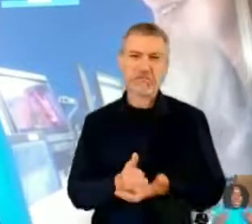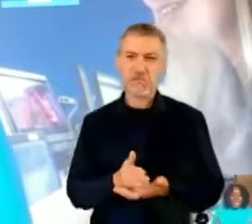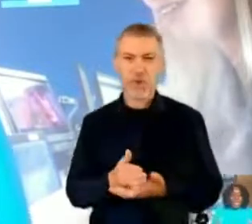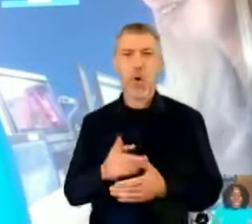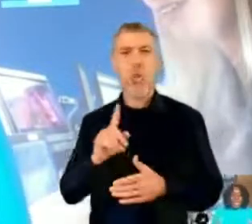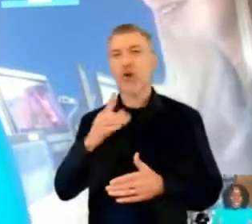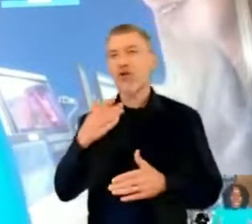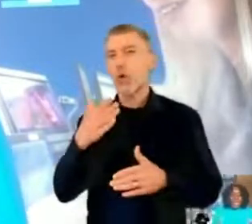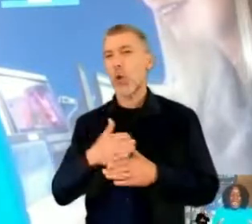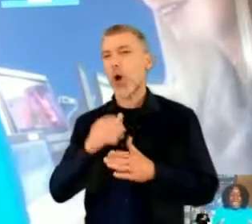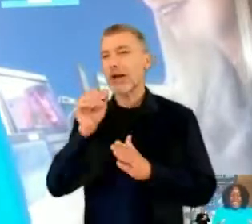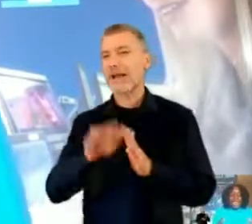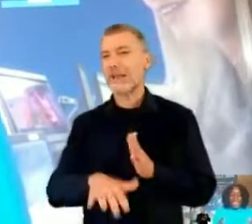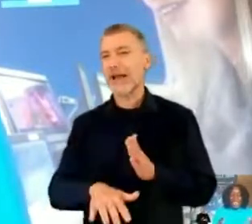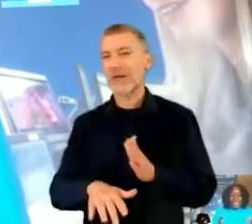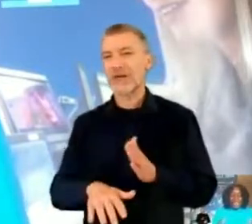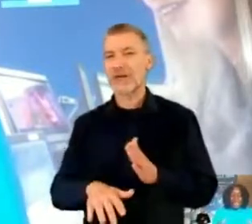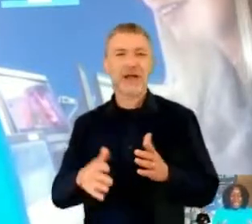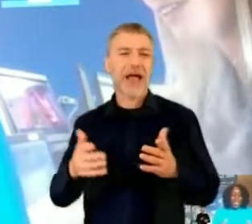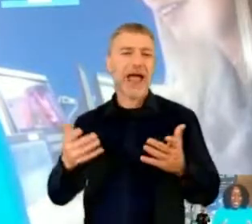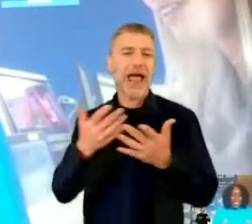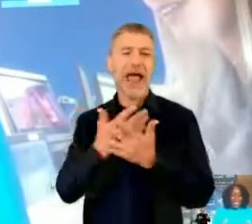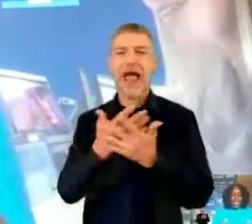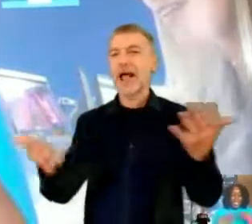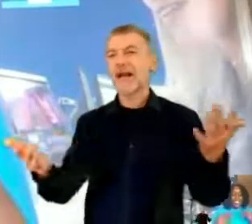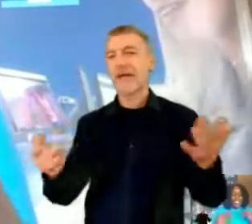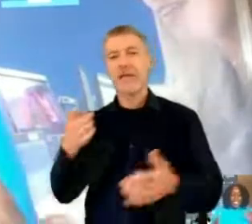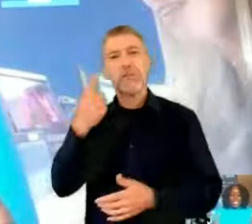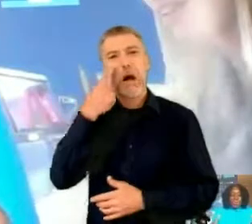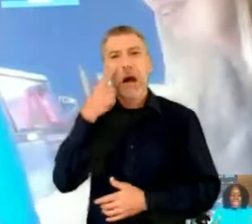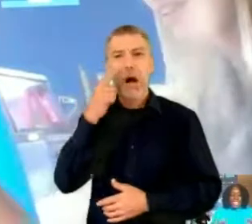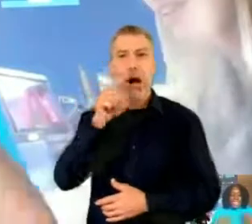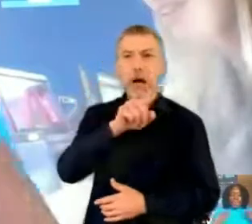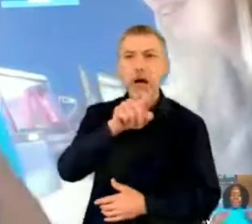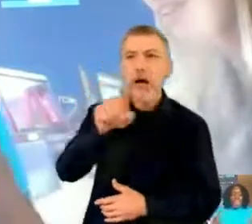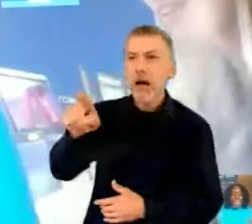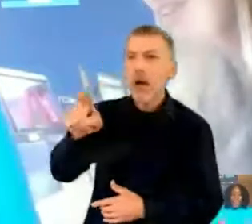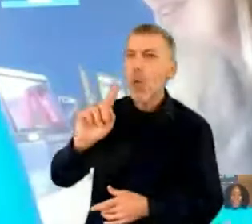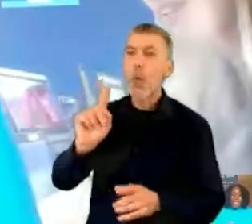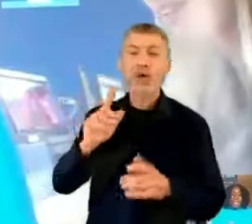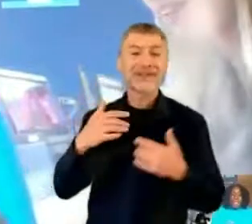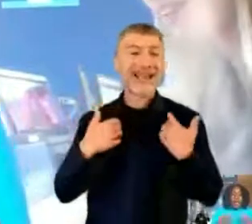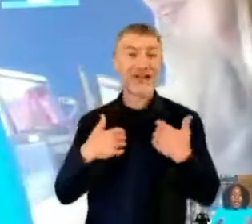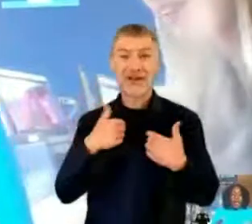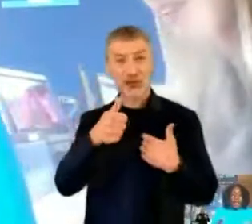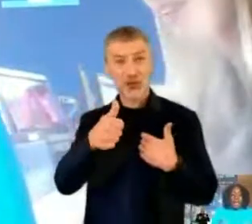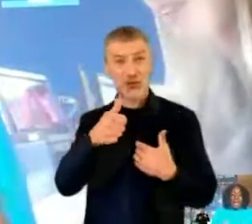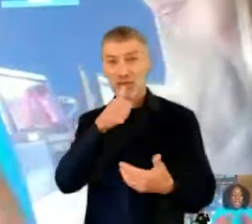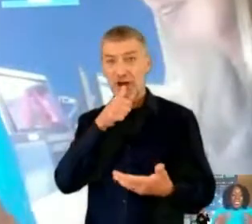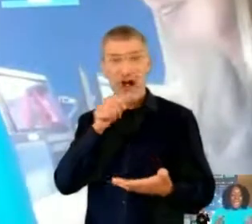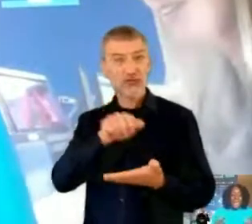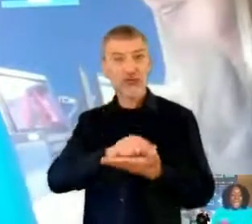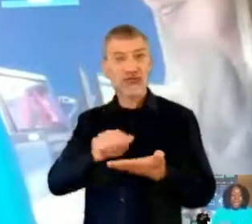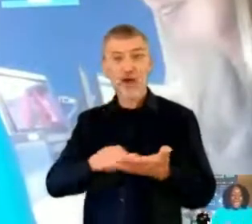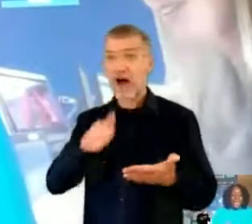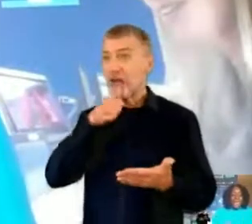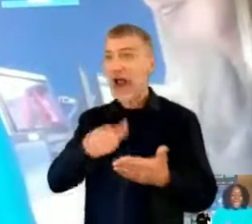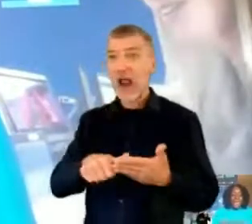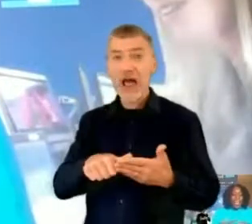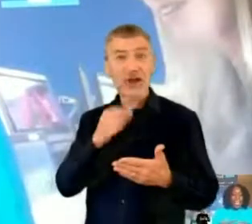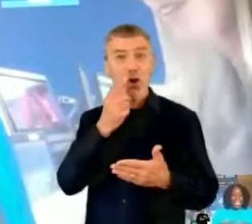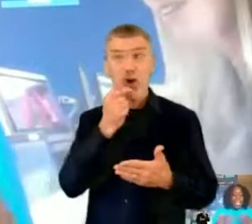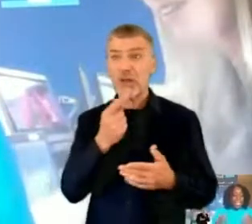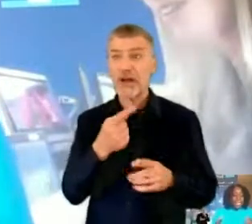or you see anything that's interesting to you, just write a letter and find out if you can spend half a day or a day